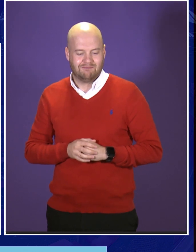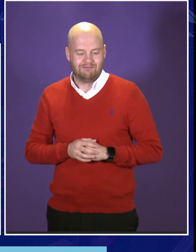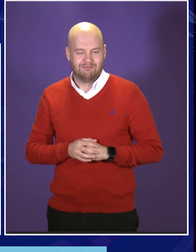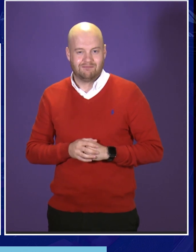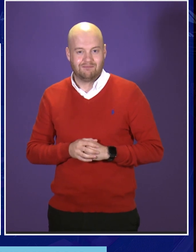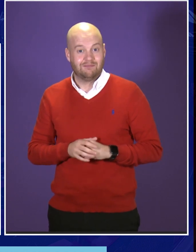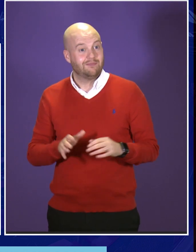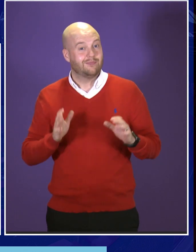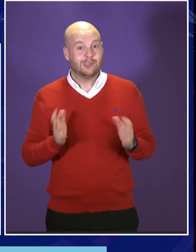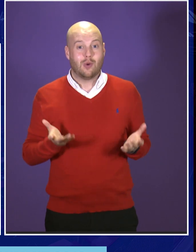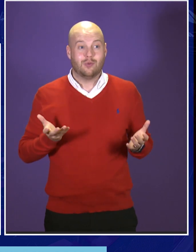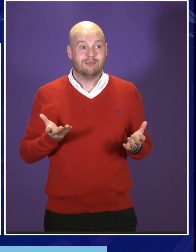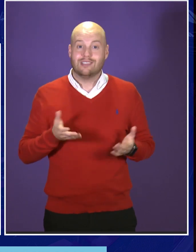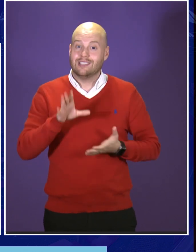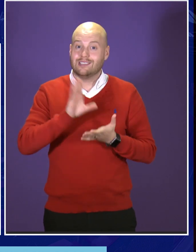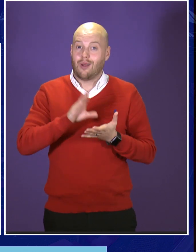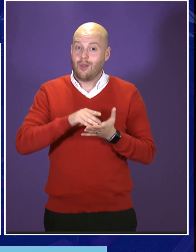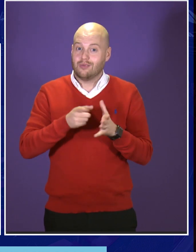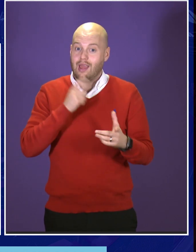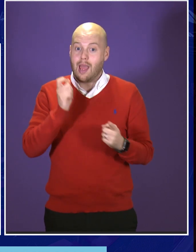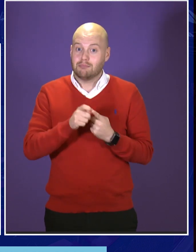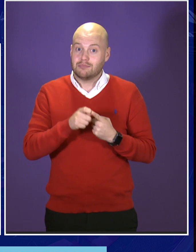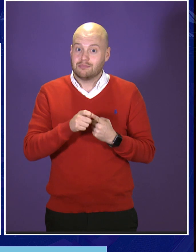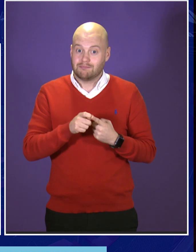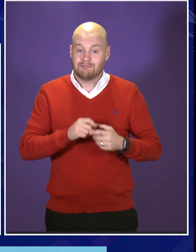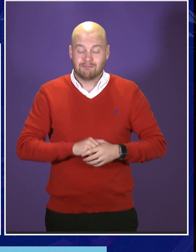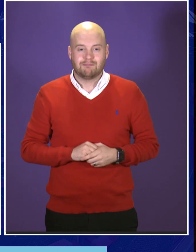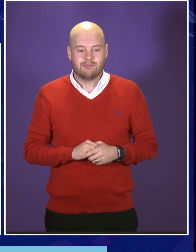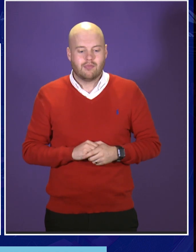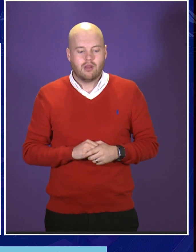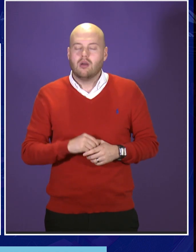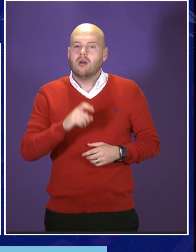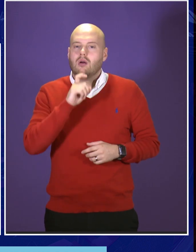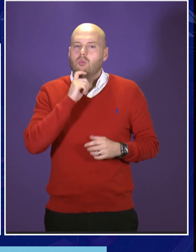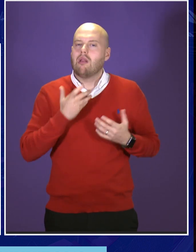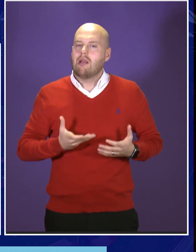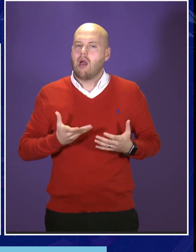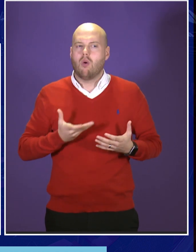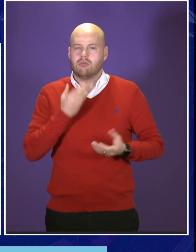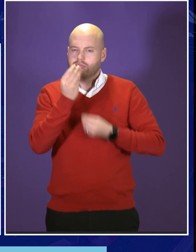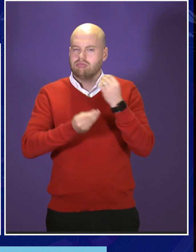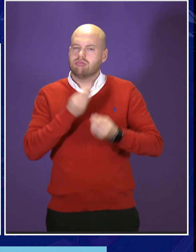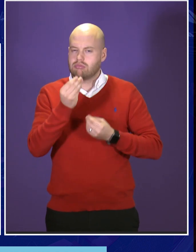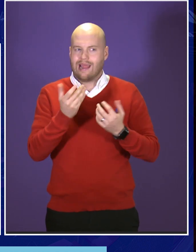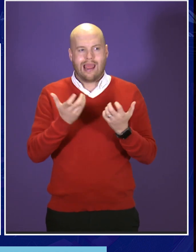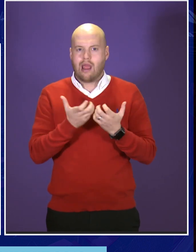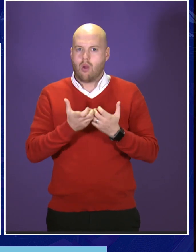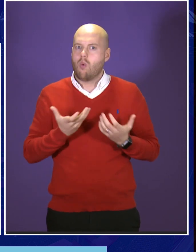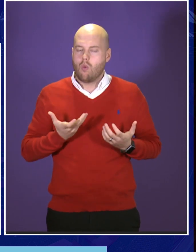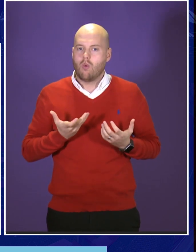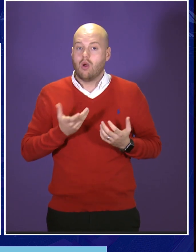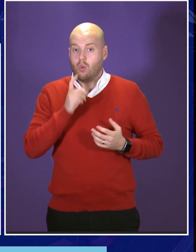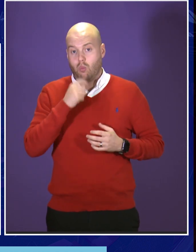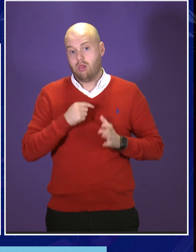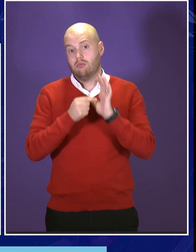So download the app if you haven't already. And I'm going to talk you now through how we do this. I'm going to do some live demos of the platform.